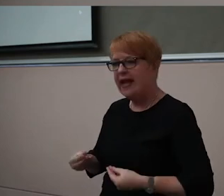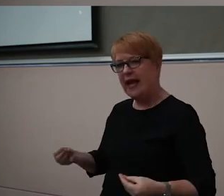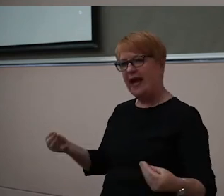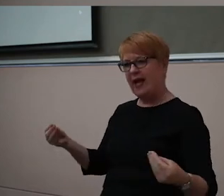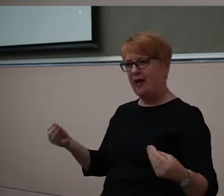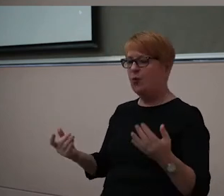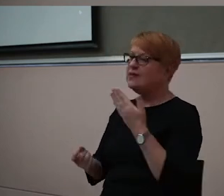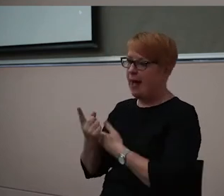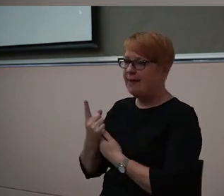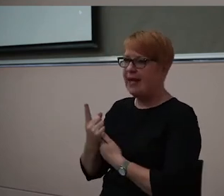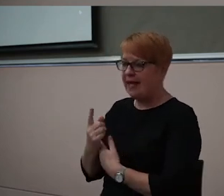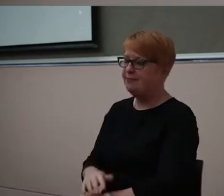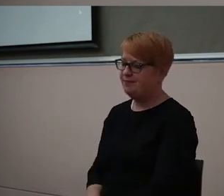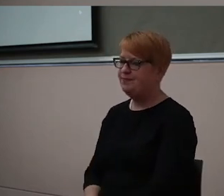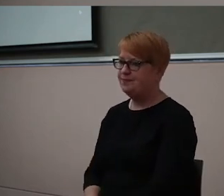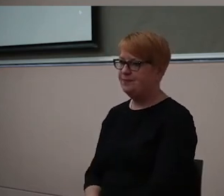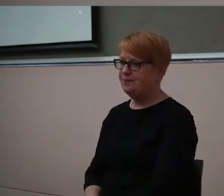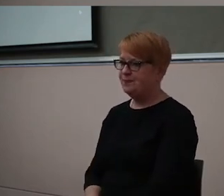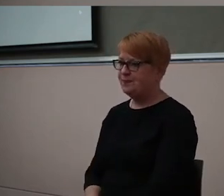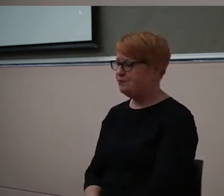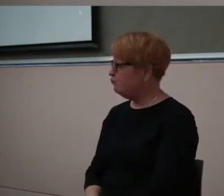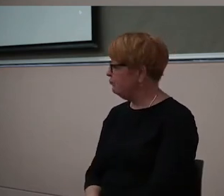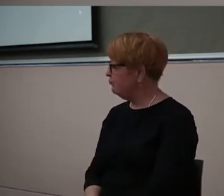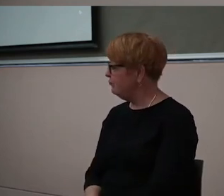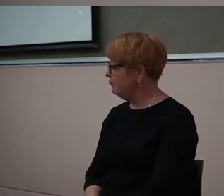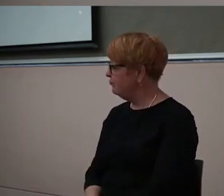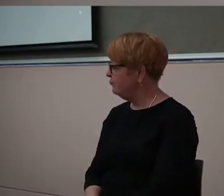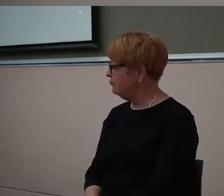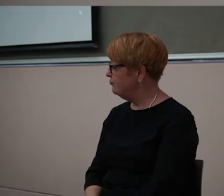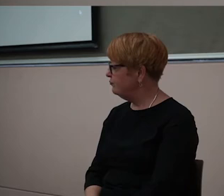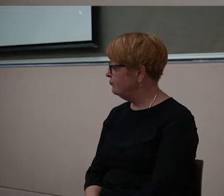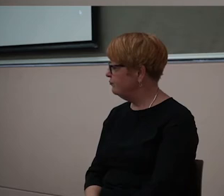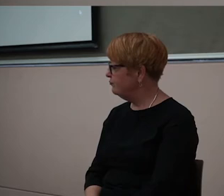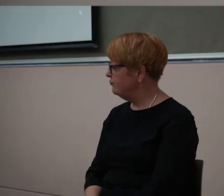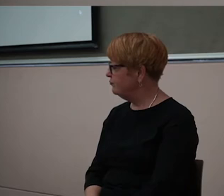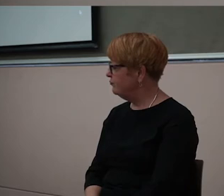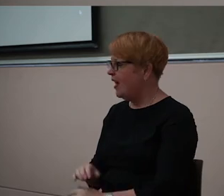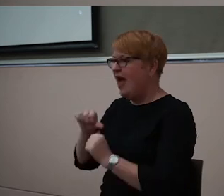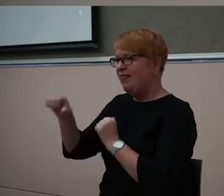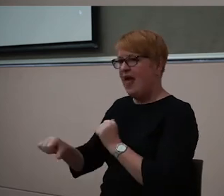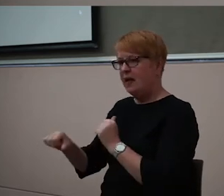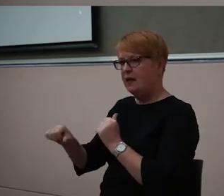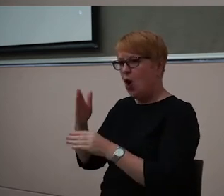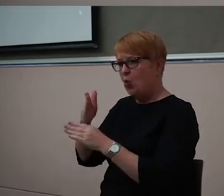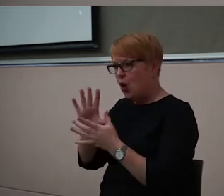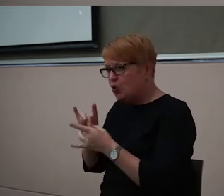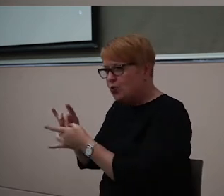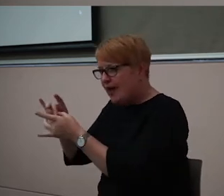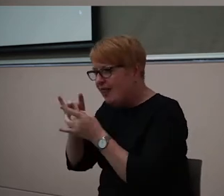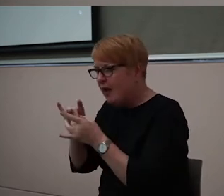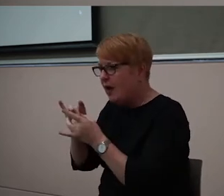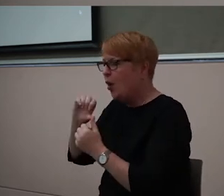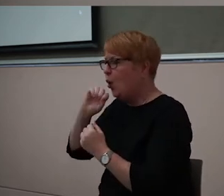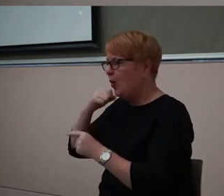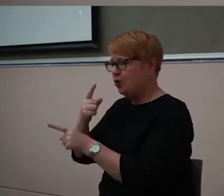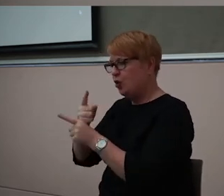these enactments. And then the work together, I guess, is like and we'll talk a bit more